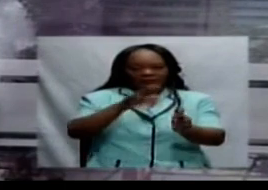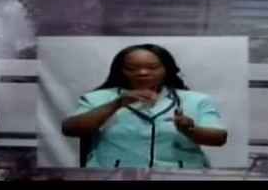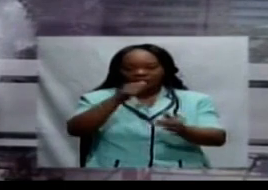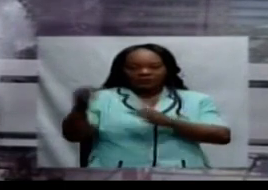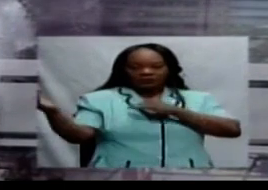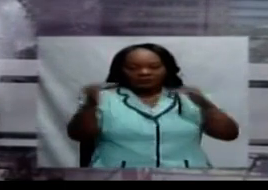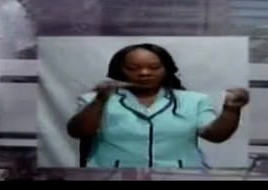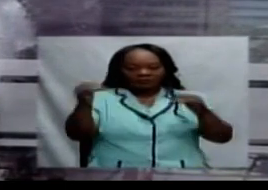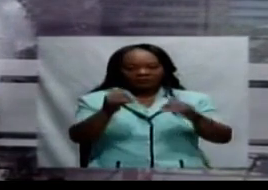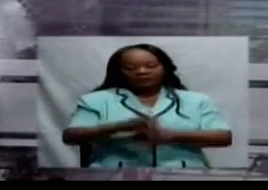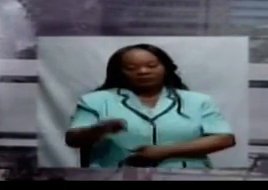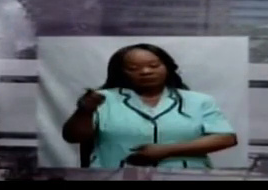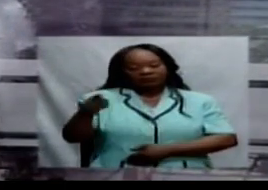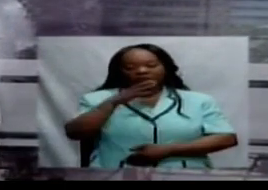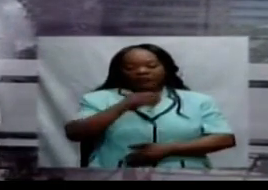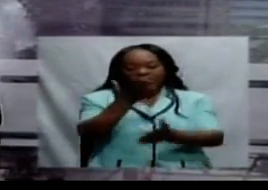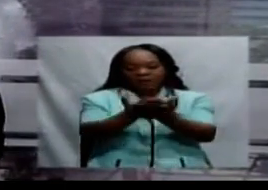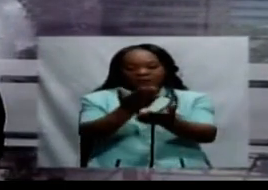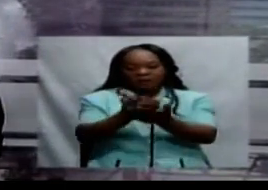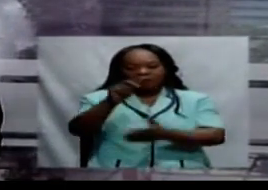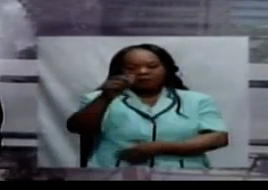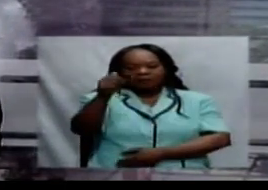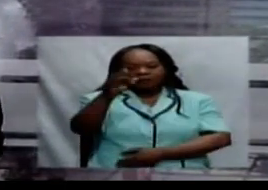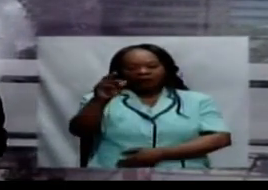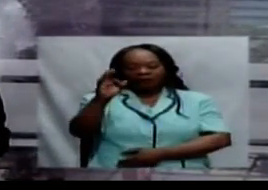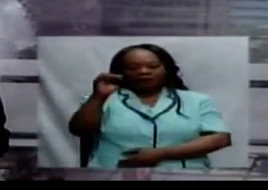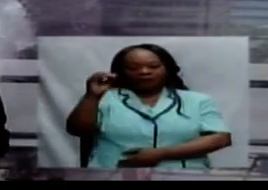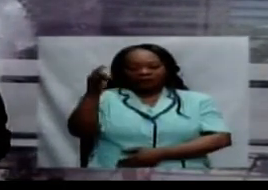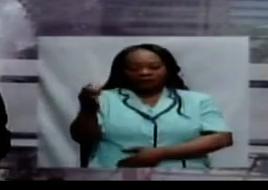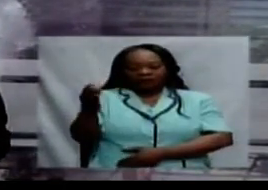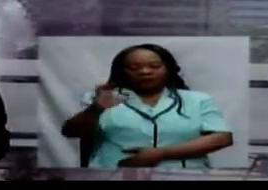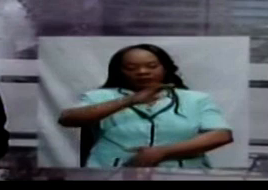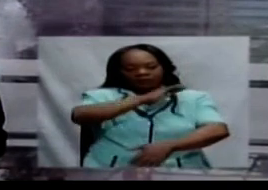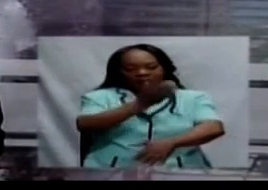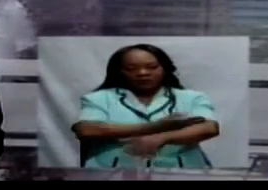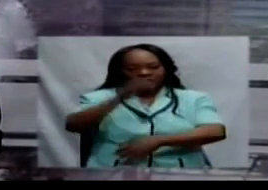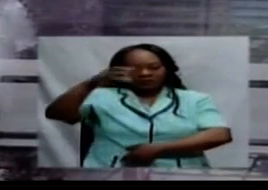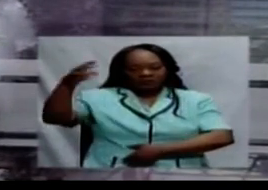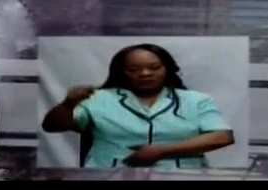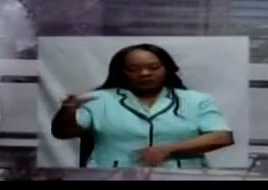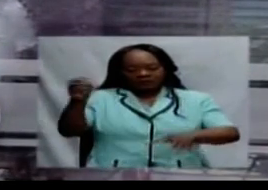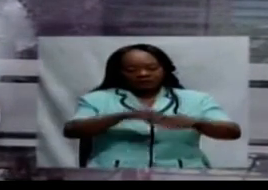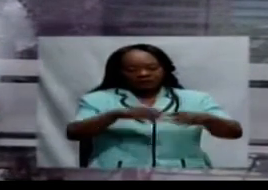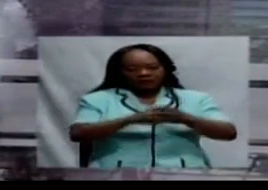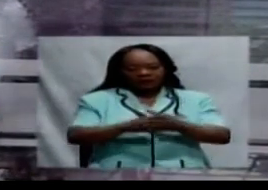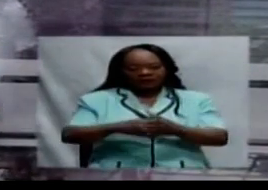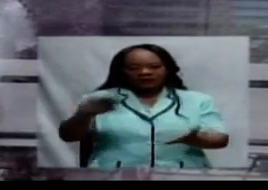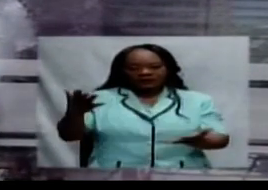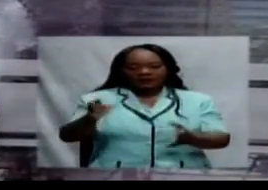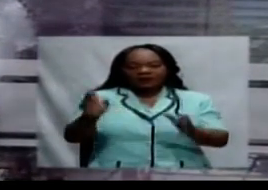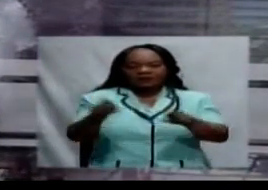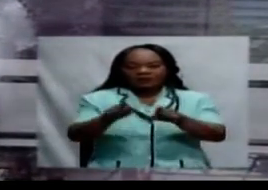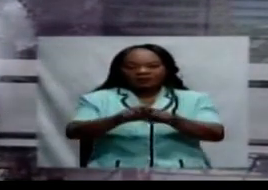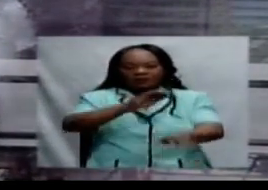politicized. Mr. Mabomba says the proposed tariffs will help the power utility company to invest in electricity generation and help to power